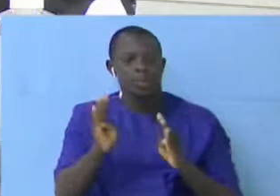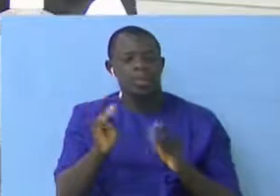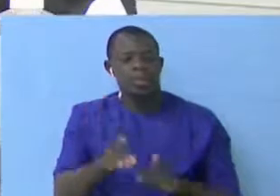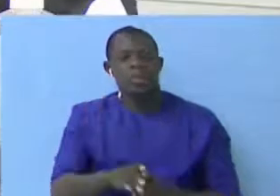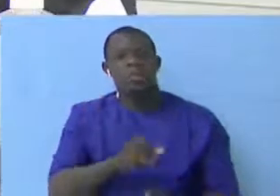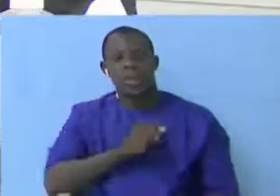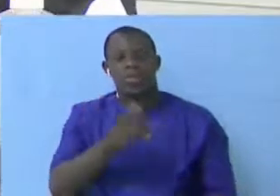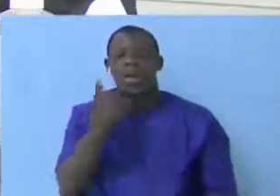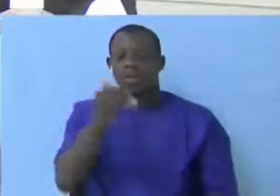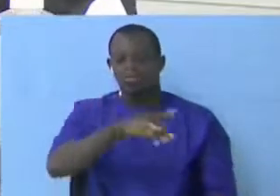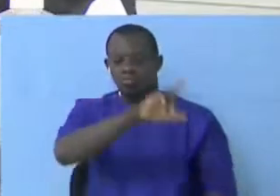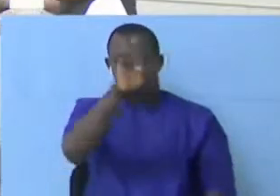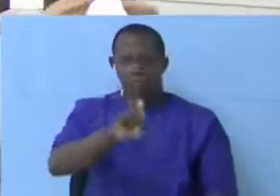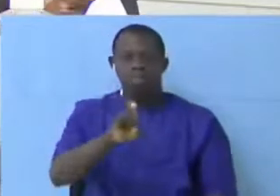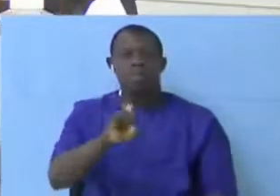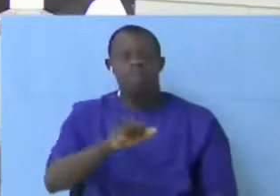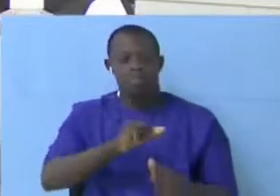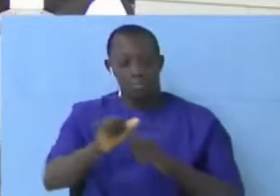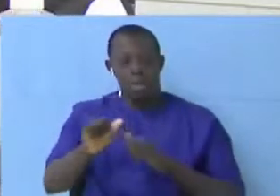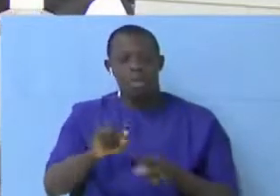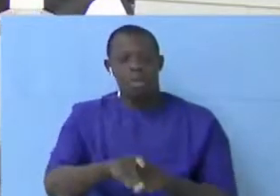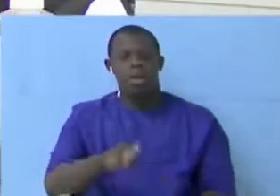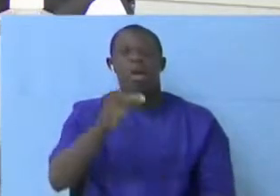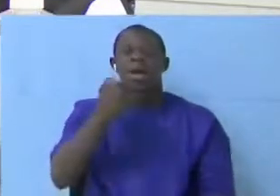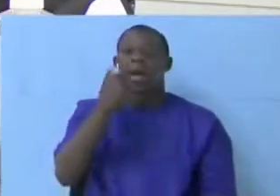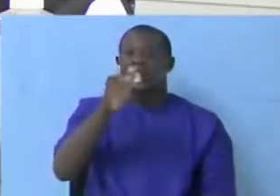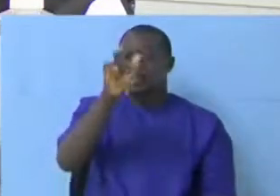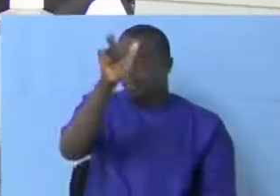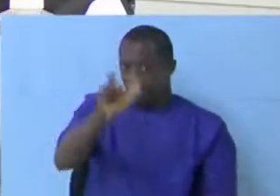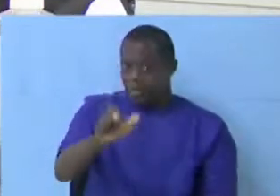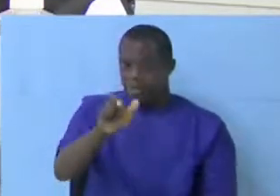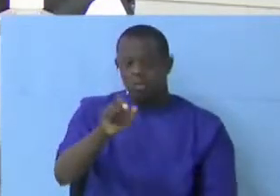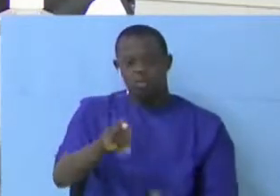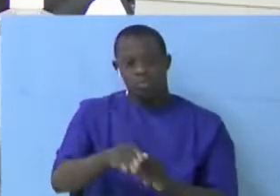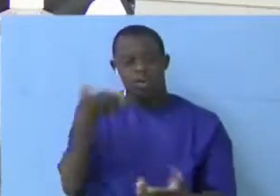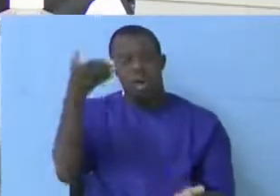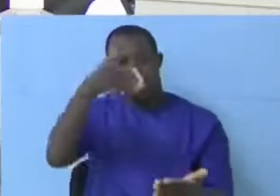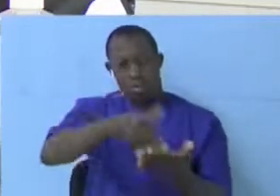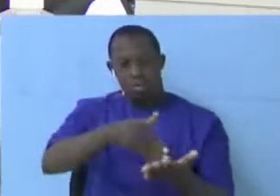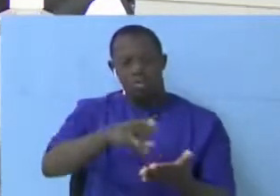He asked us to ask him to come the following day. I